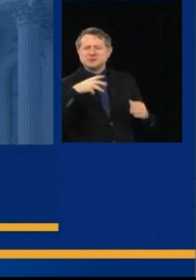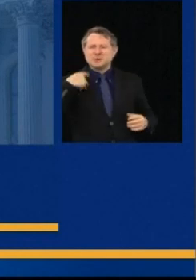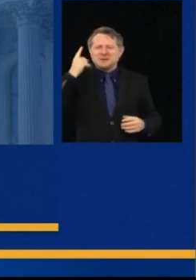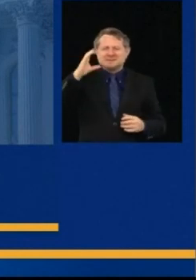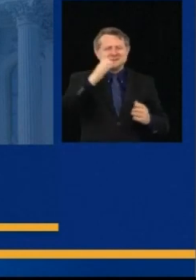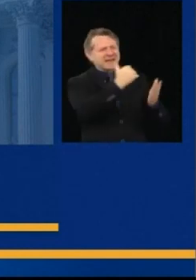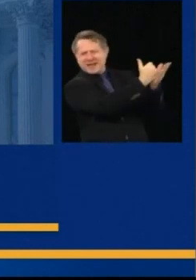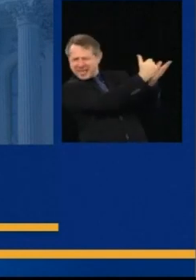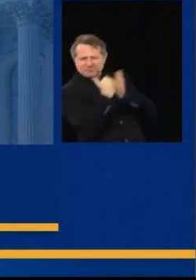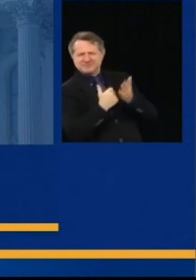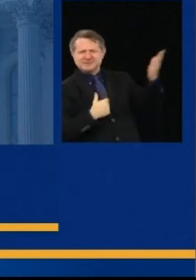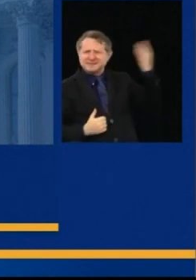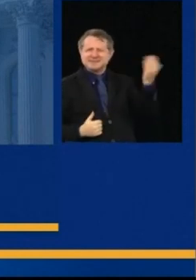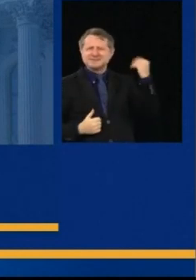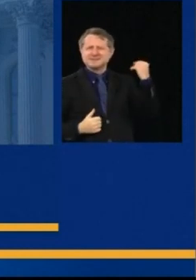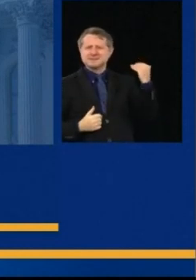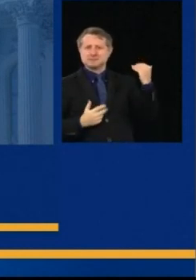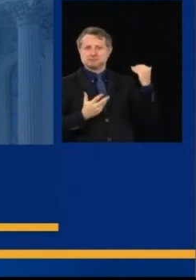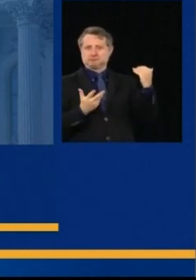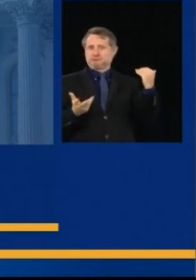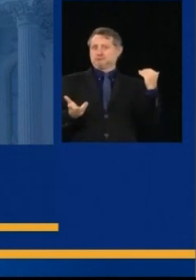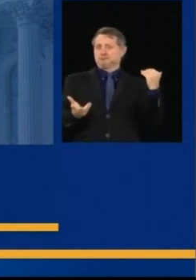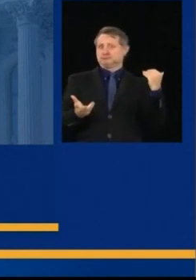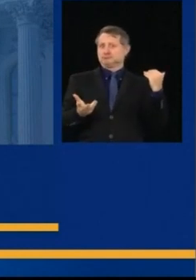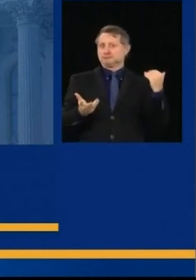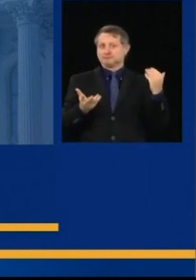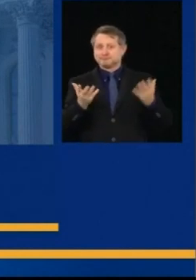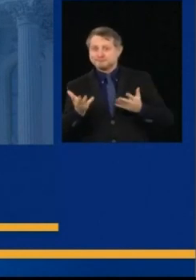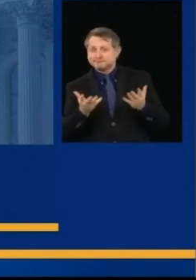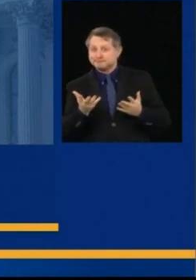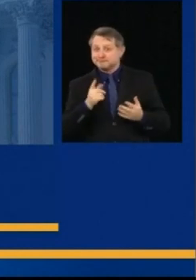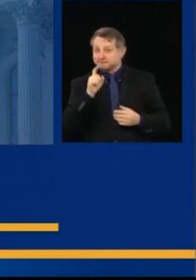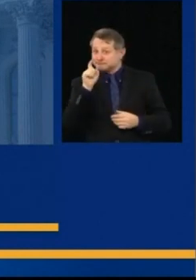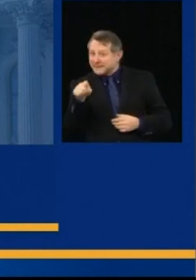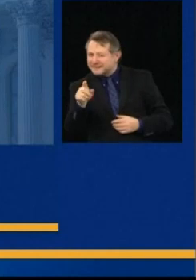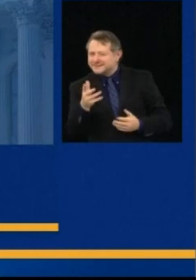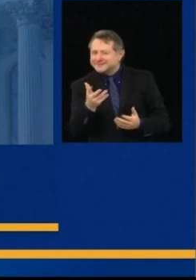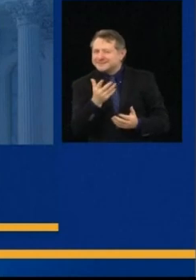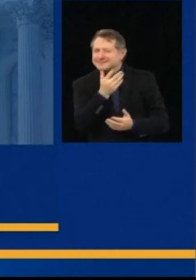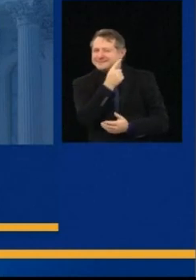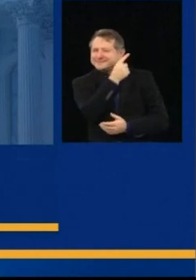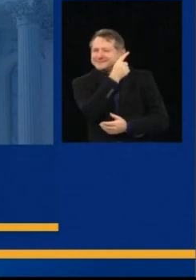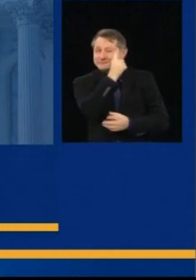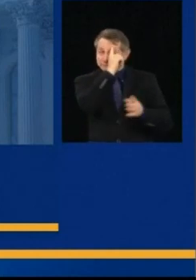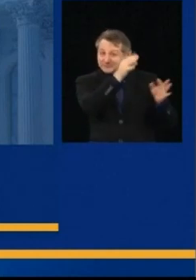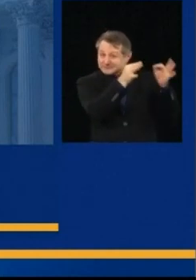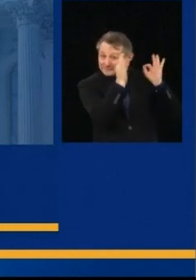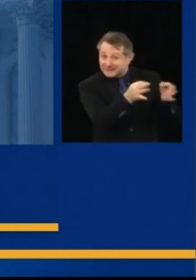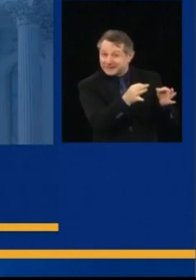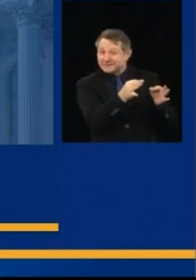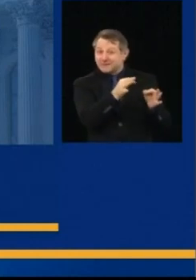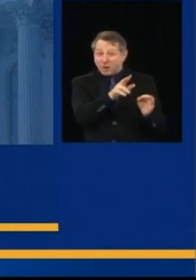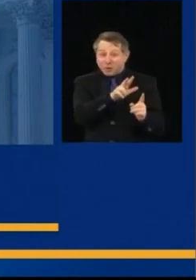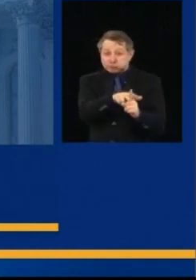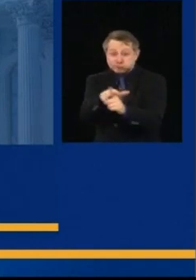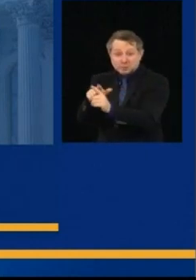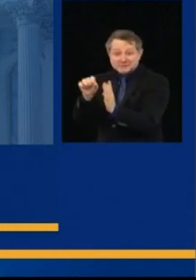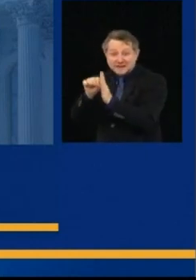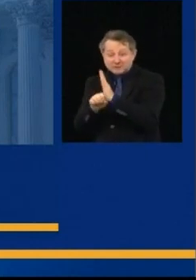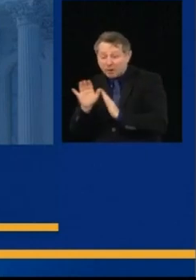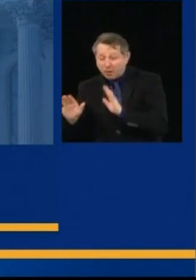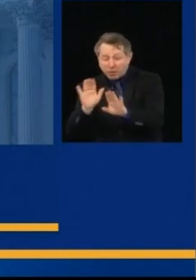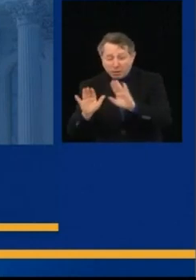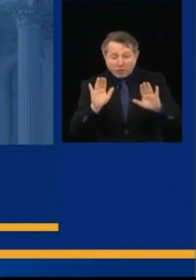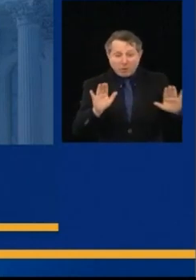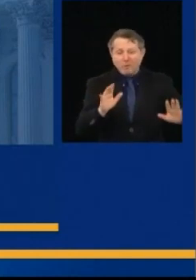think that the decision or realization that it should be done state by state makes sense. But it doesn't mean the states are on their